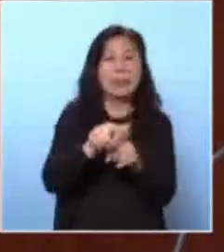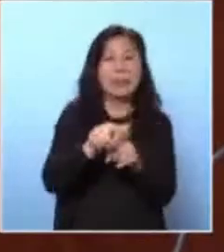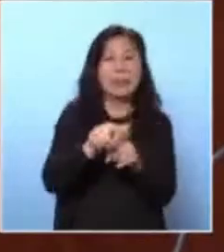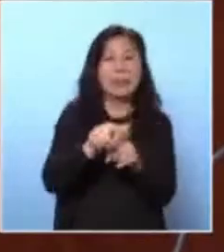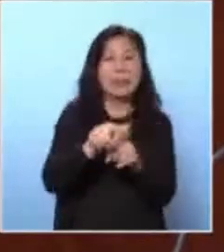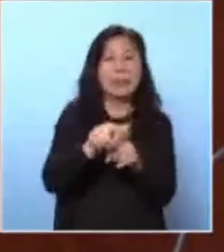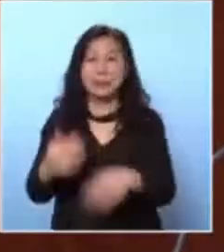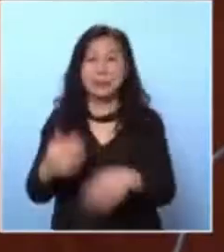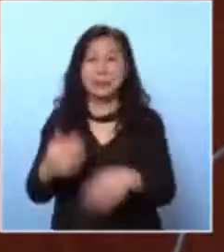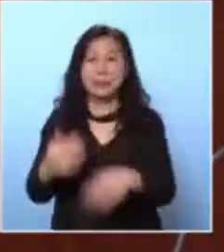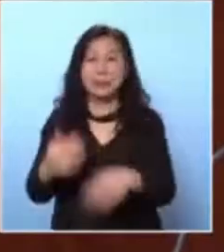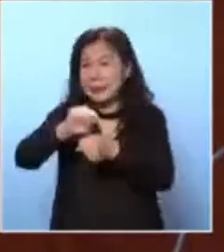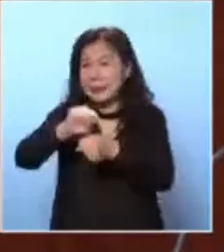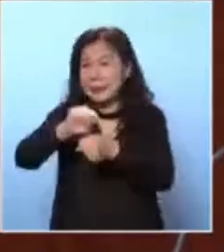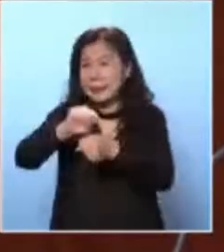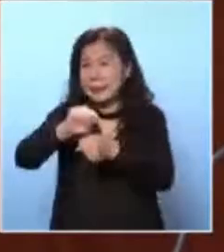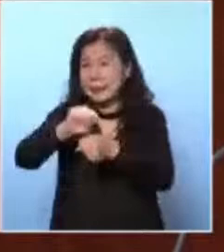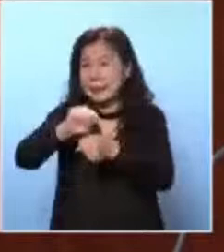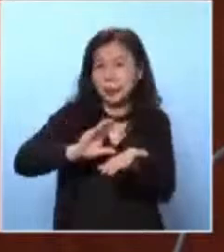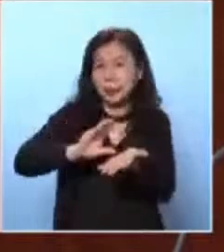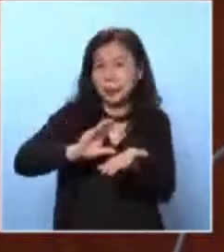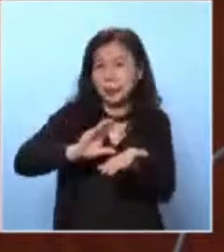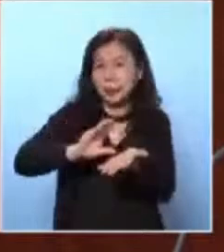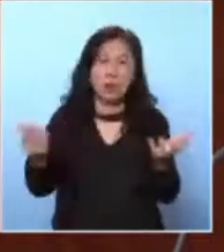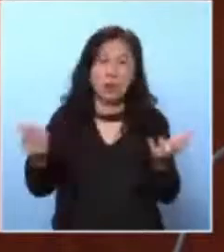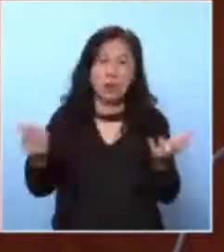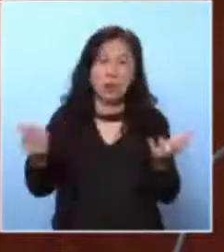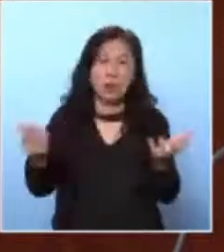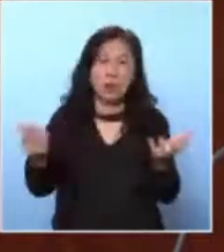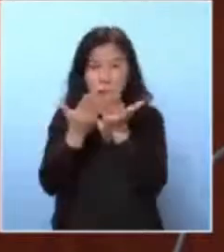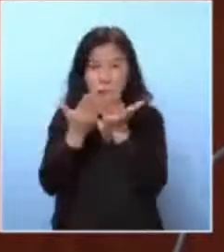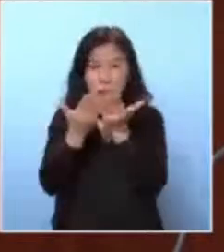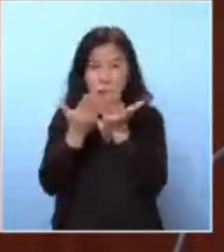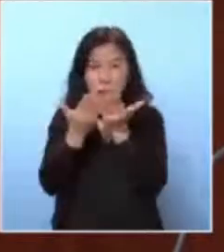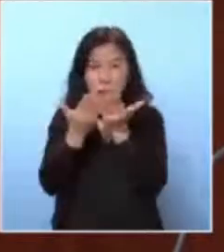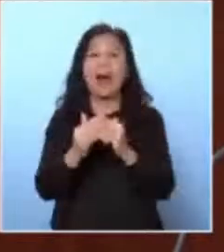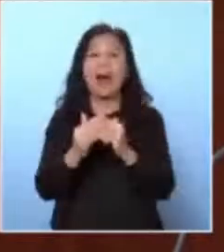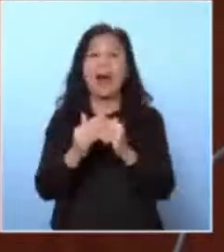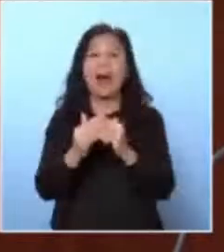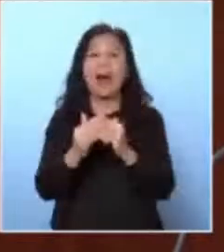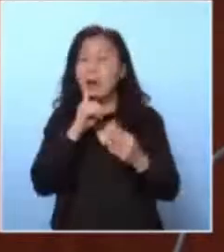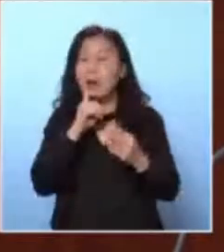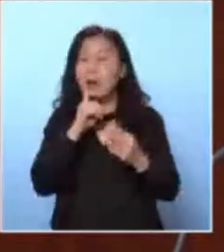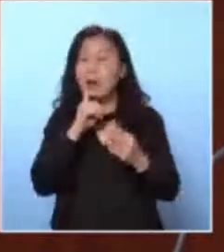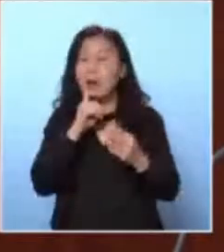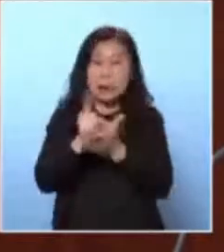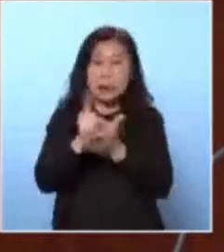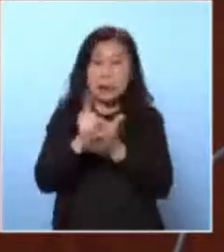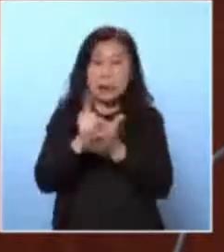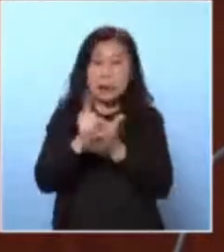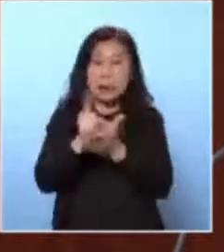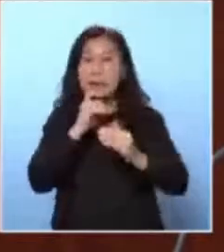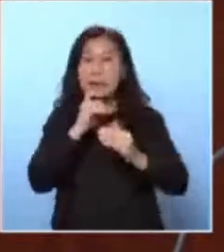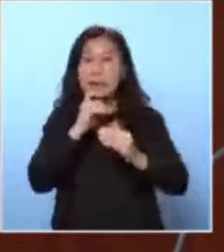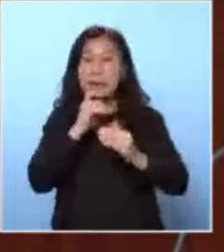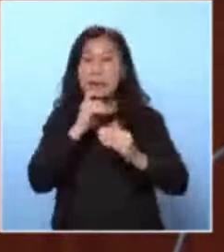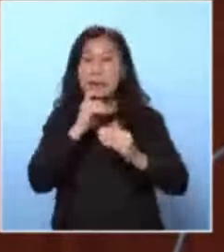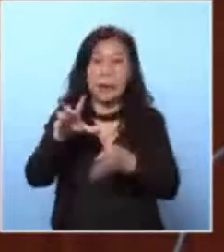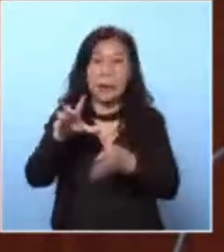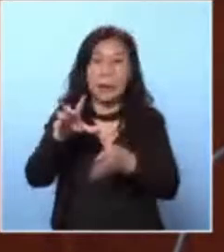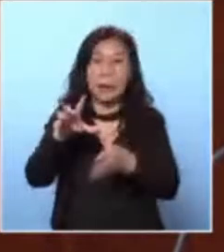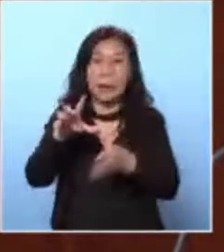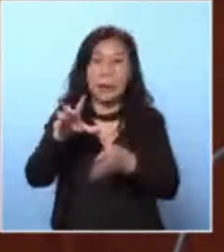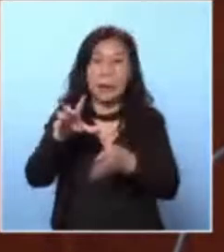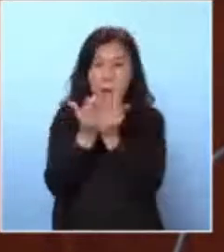or sectors. To support suitable existing self-financing institutions to develop into UAS, we